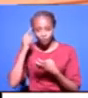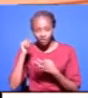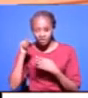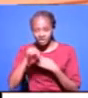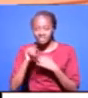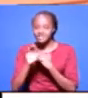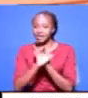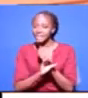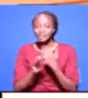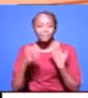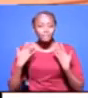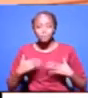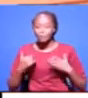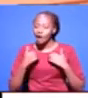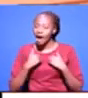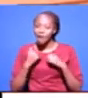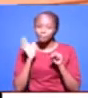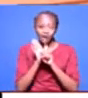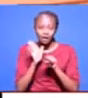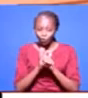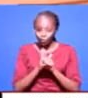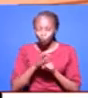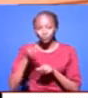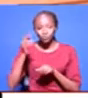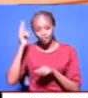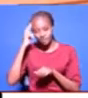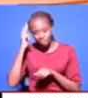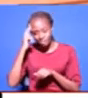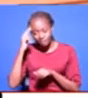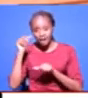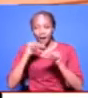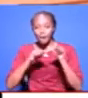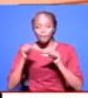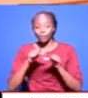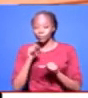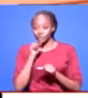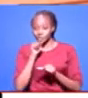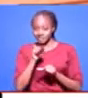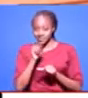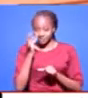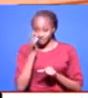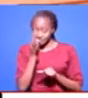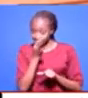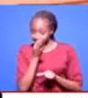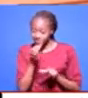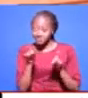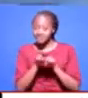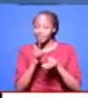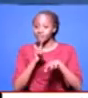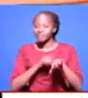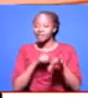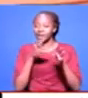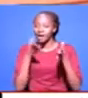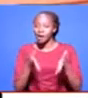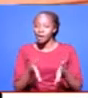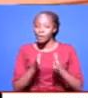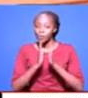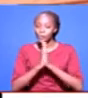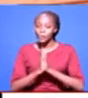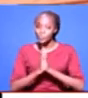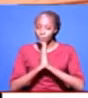to remember about Mwai Kibaki, and it is this time when we should all pray together,